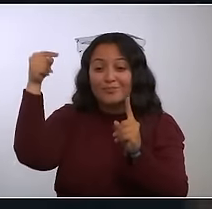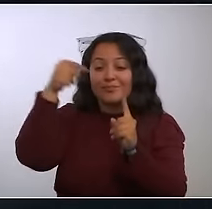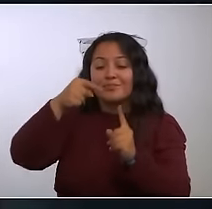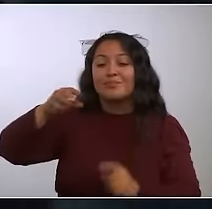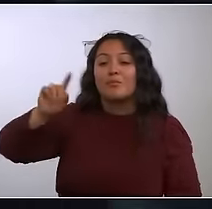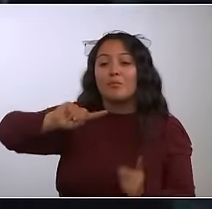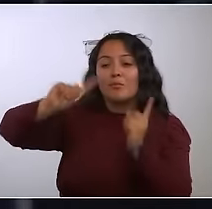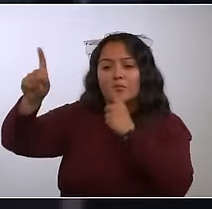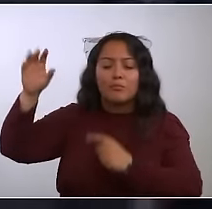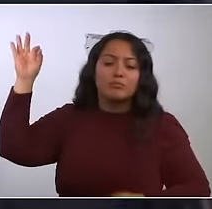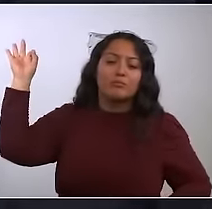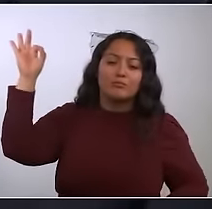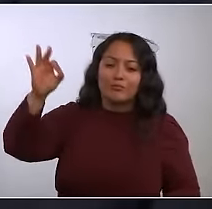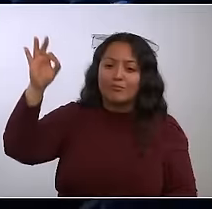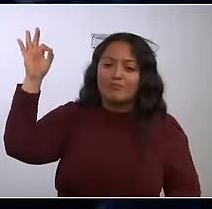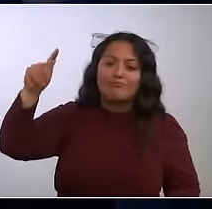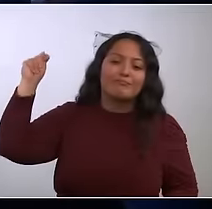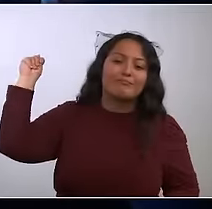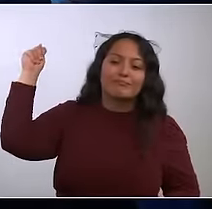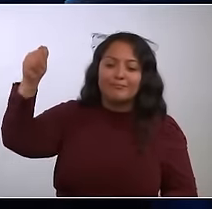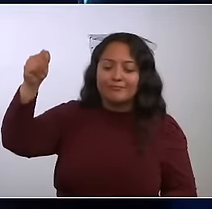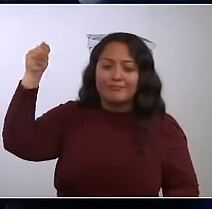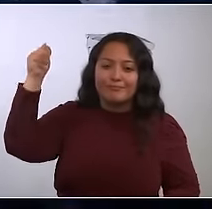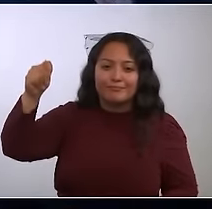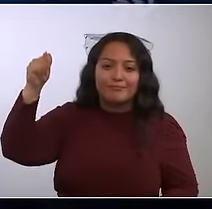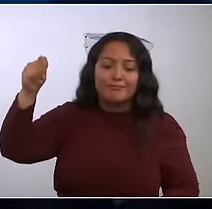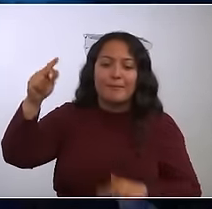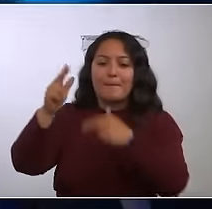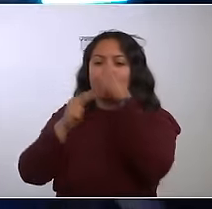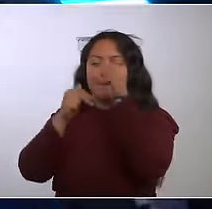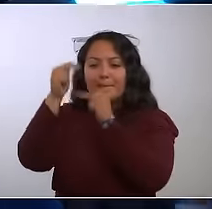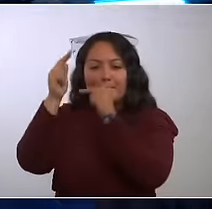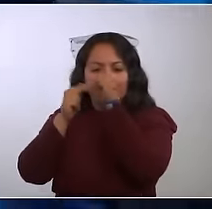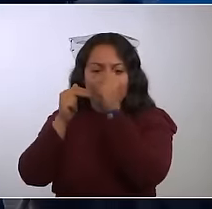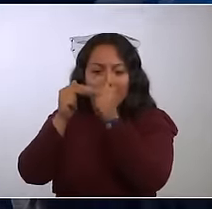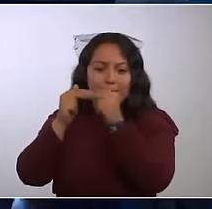apostolic, testifica, witness, edifica,